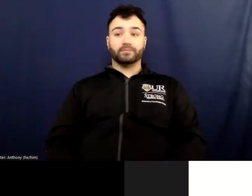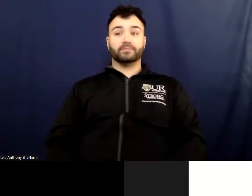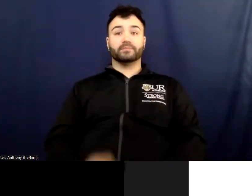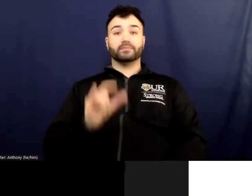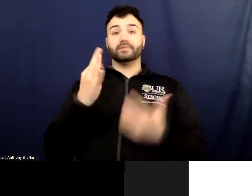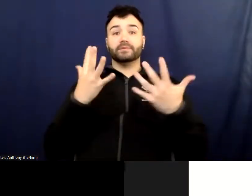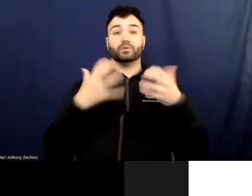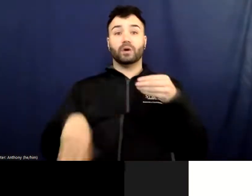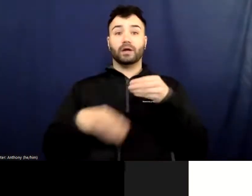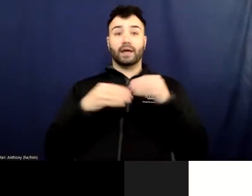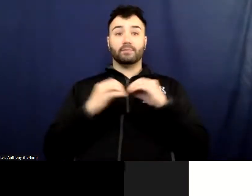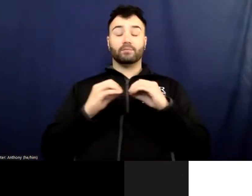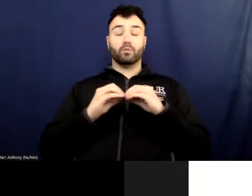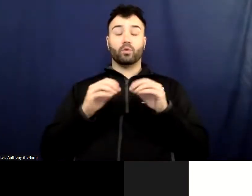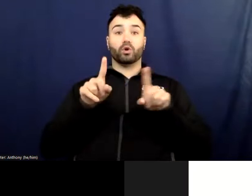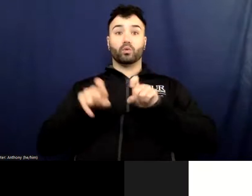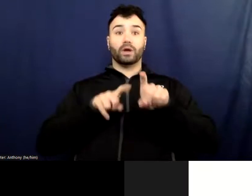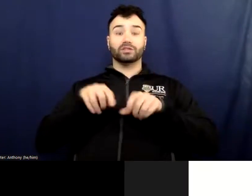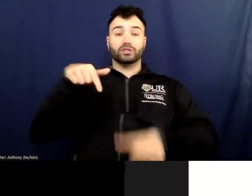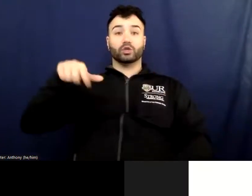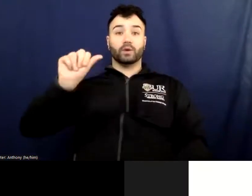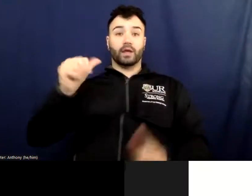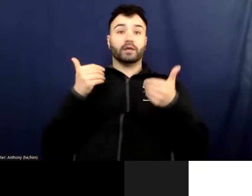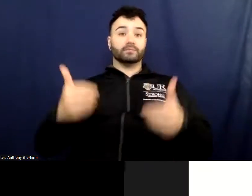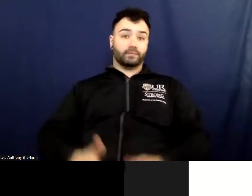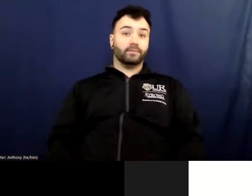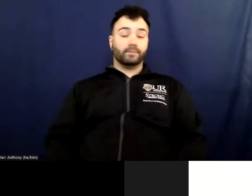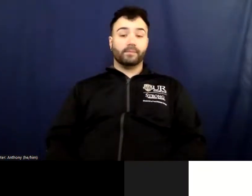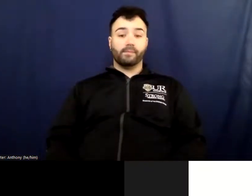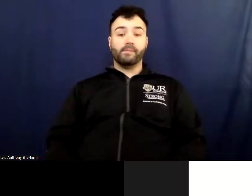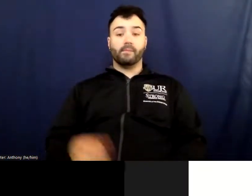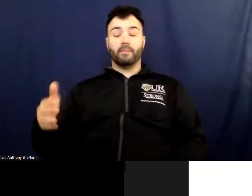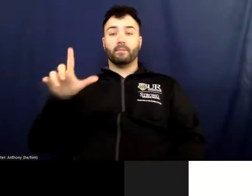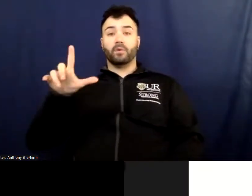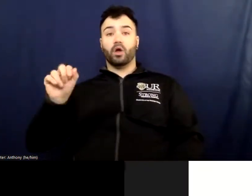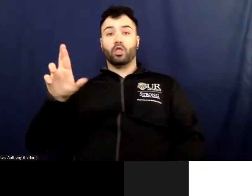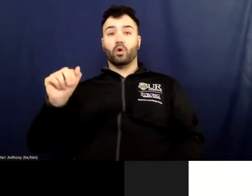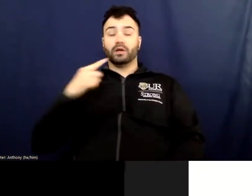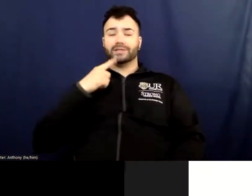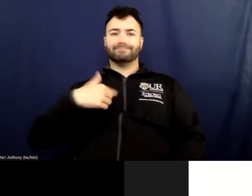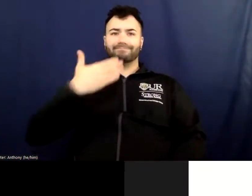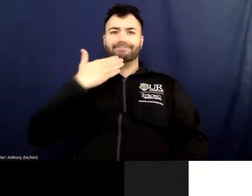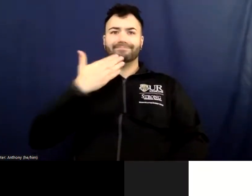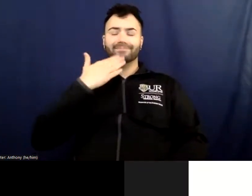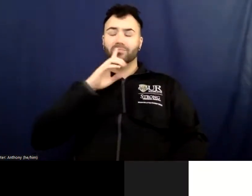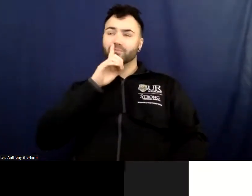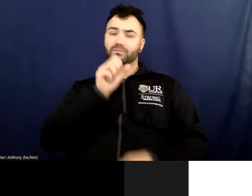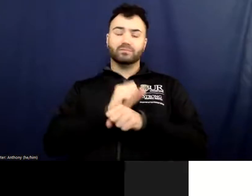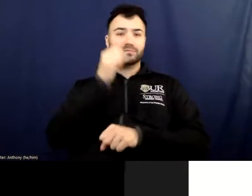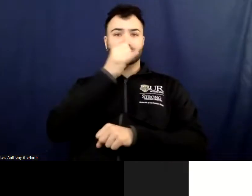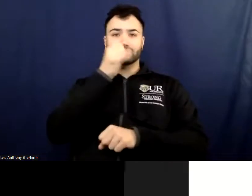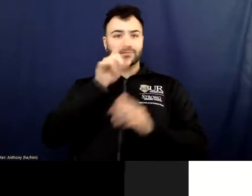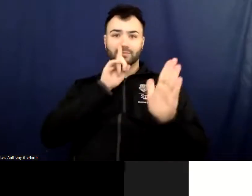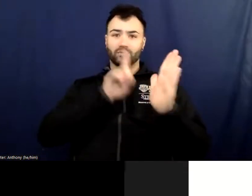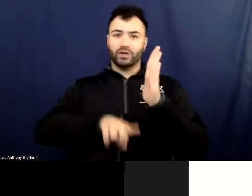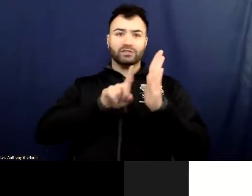Thank you so much, Stewart. That was amazing and thorough and a lot of information. I just put